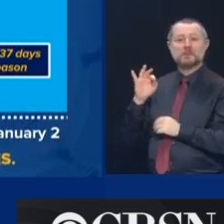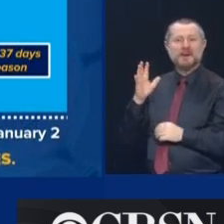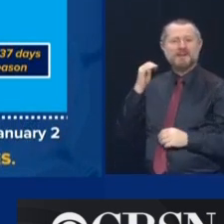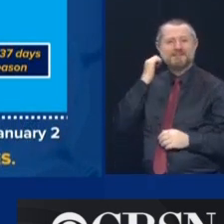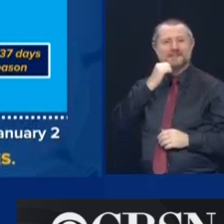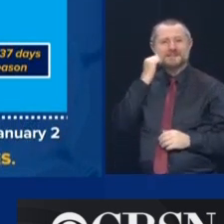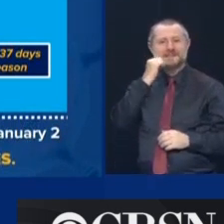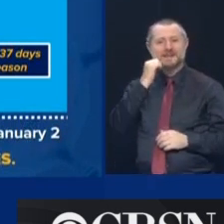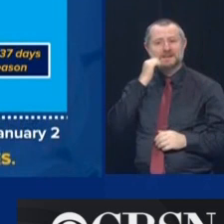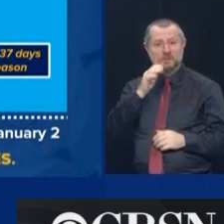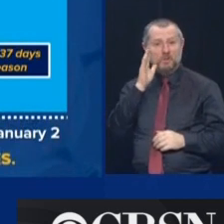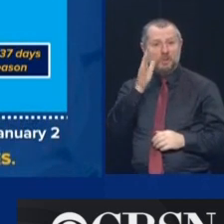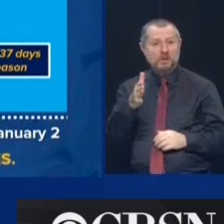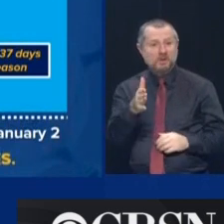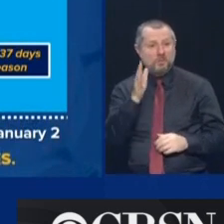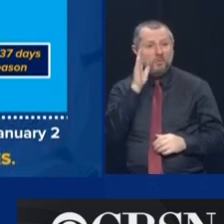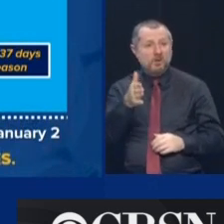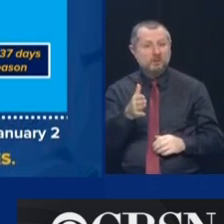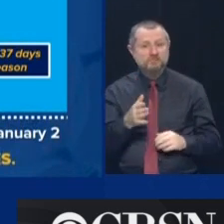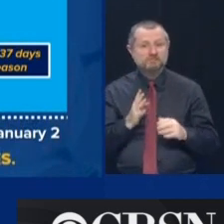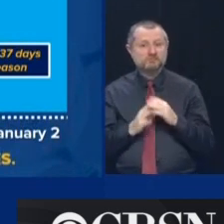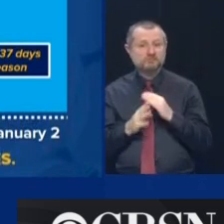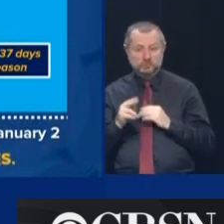basis in New York City.